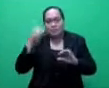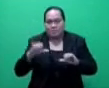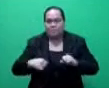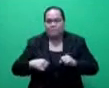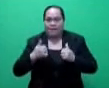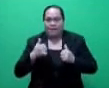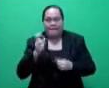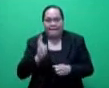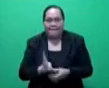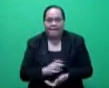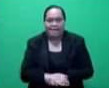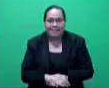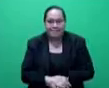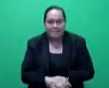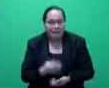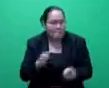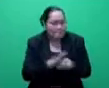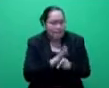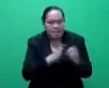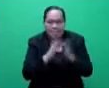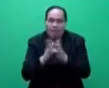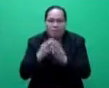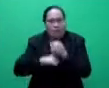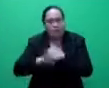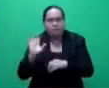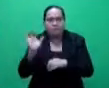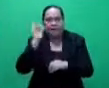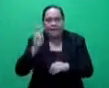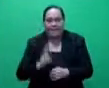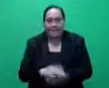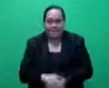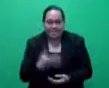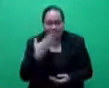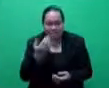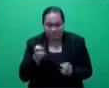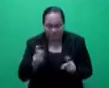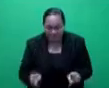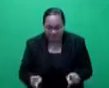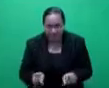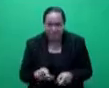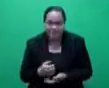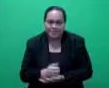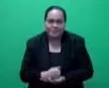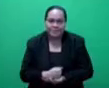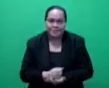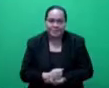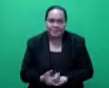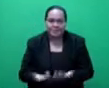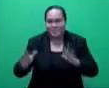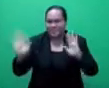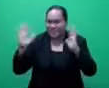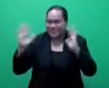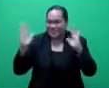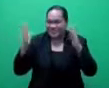again. Thank you, Mr. Speaker, sir, for allowing me to take the floor. I thank the Honourable Minister